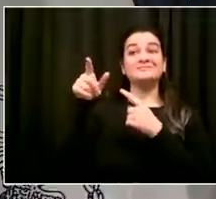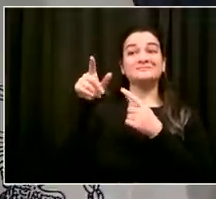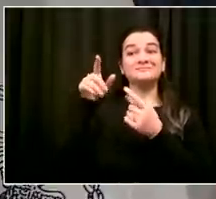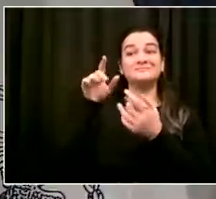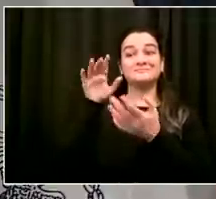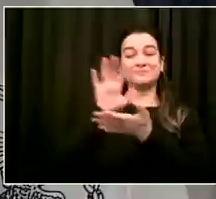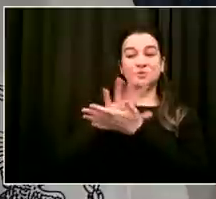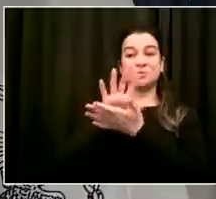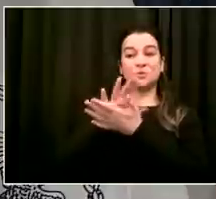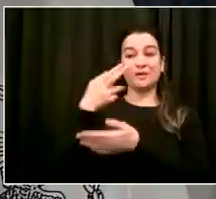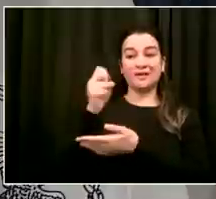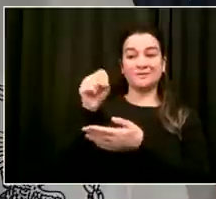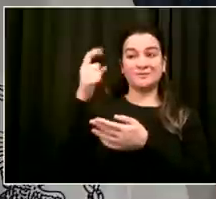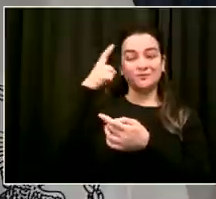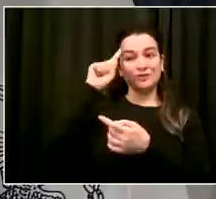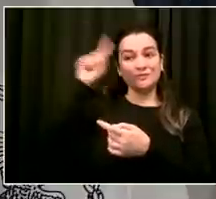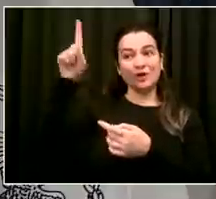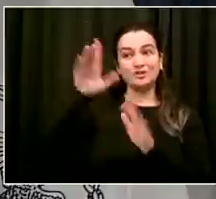Patch.